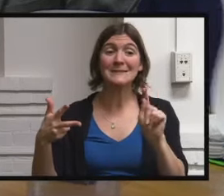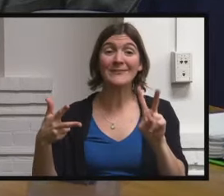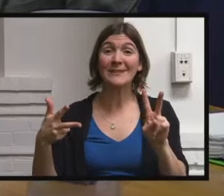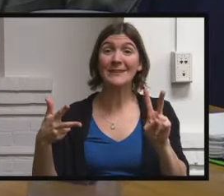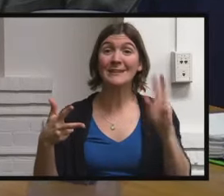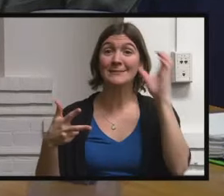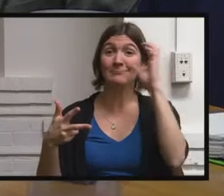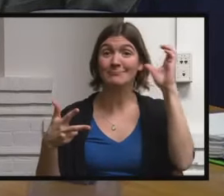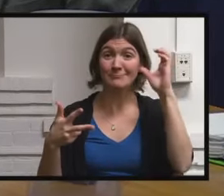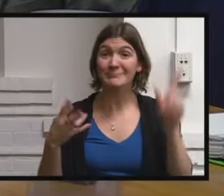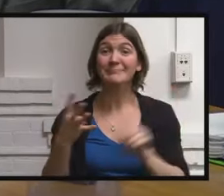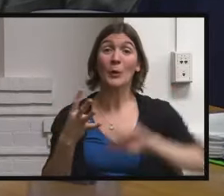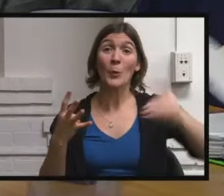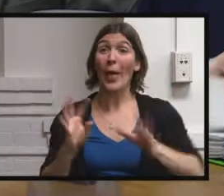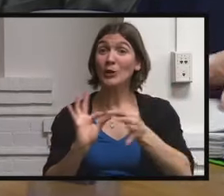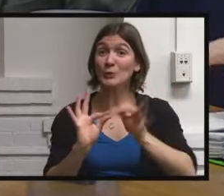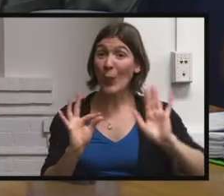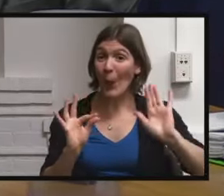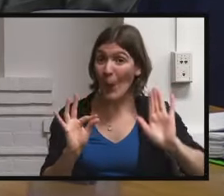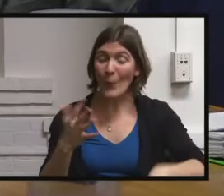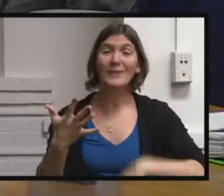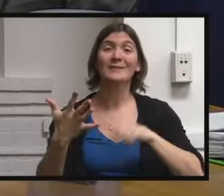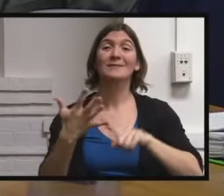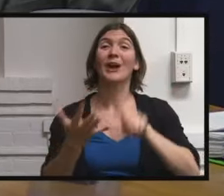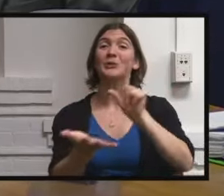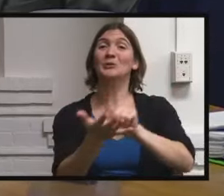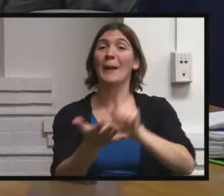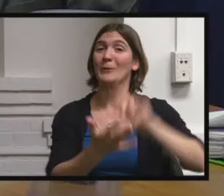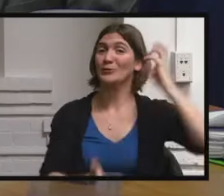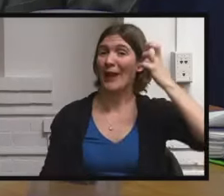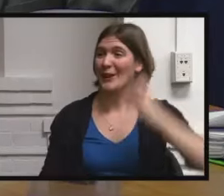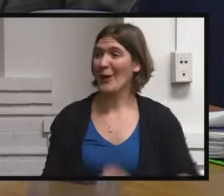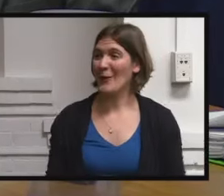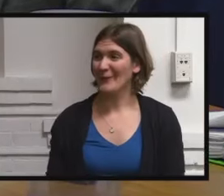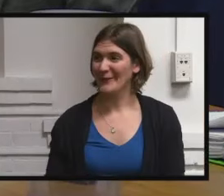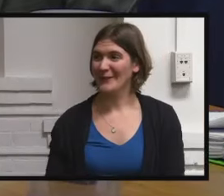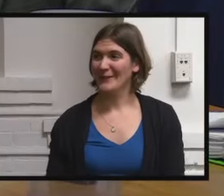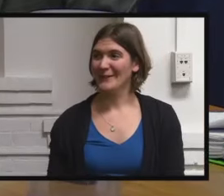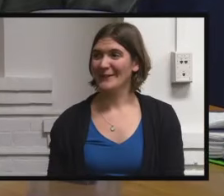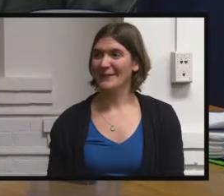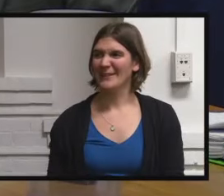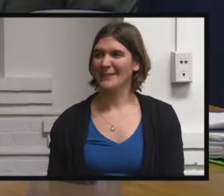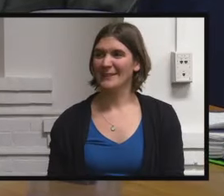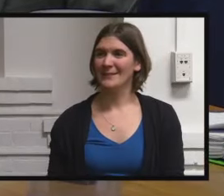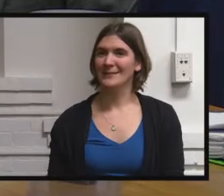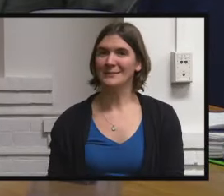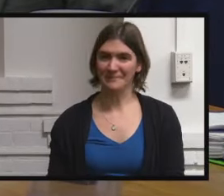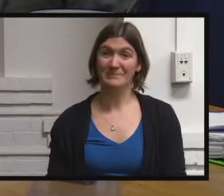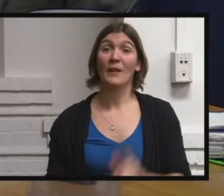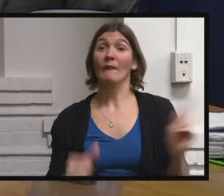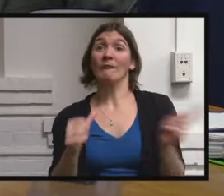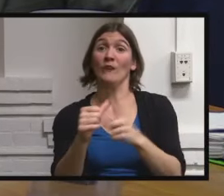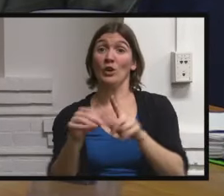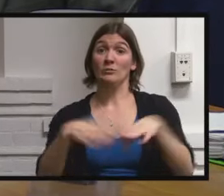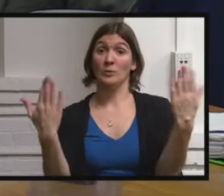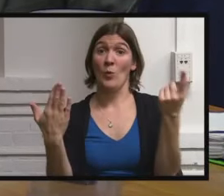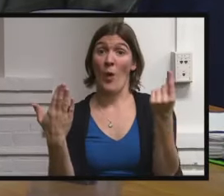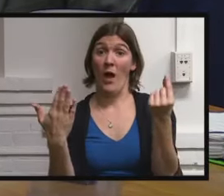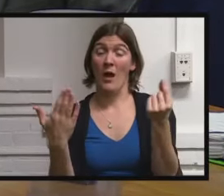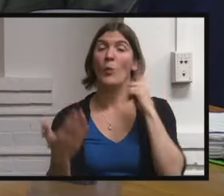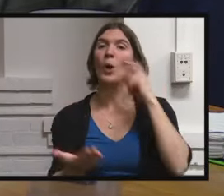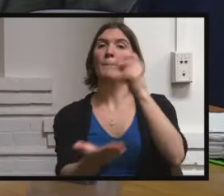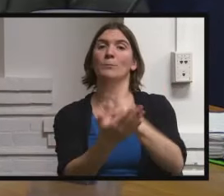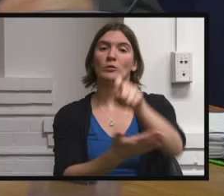BCTV technicians, our ASL interpreters, and members of the press. First item on tonight's agenda is